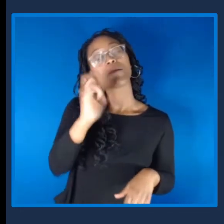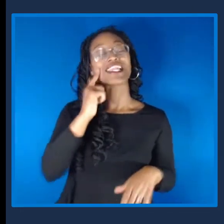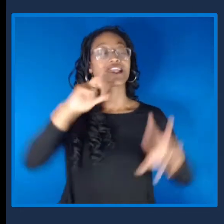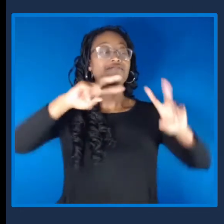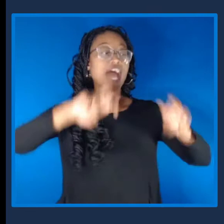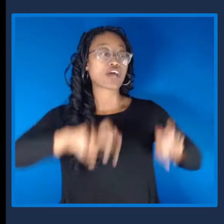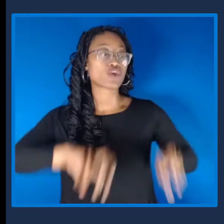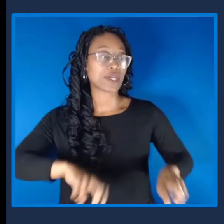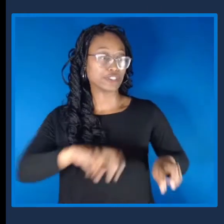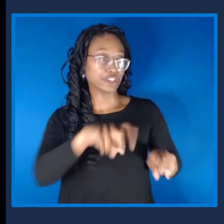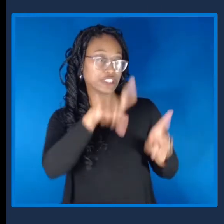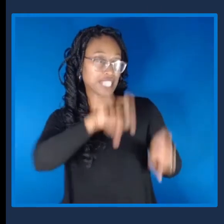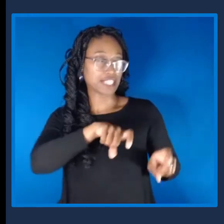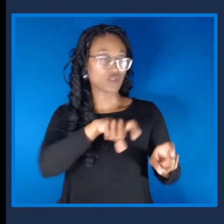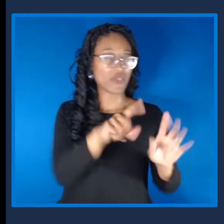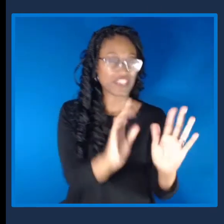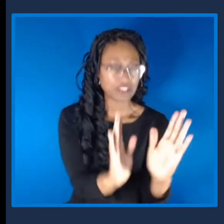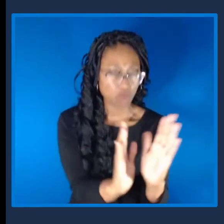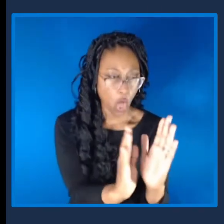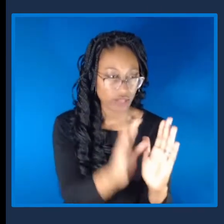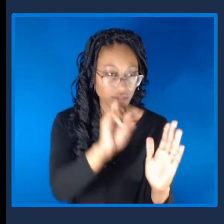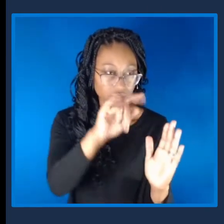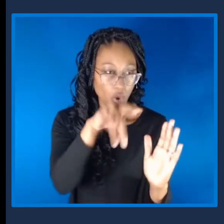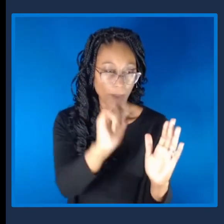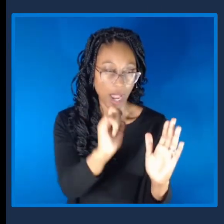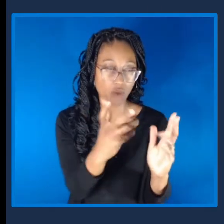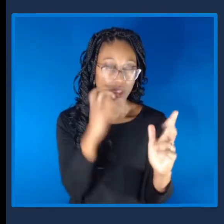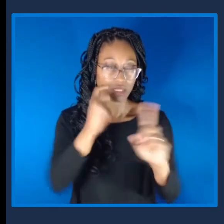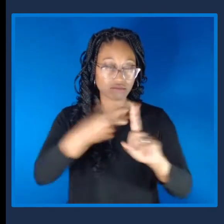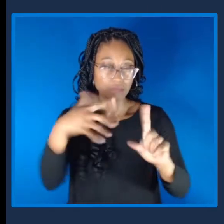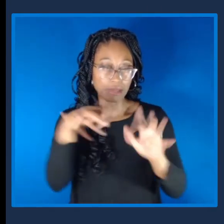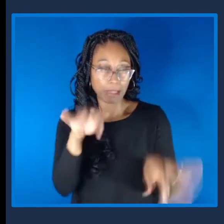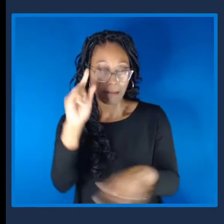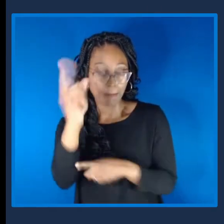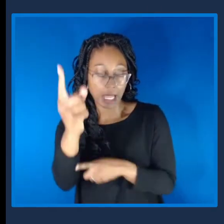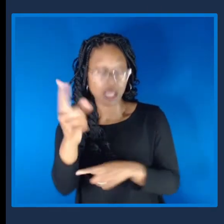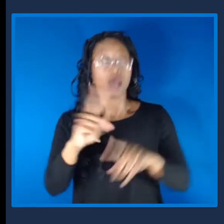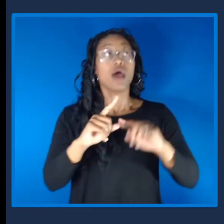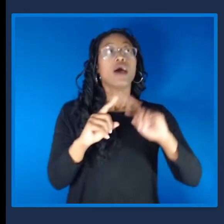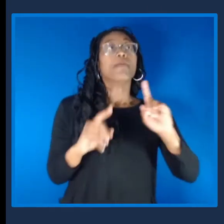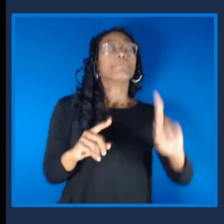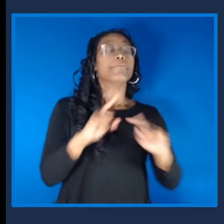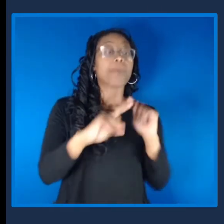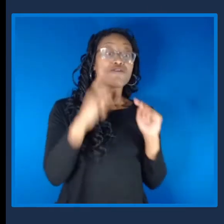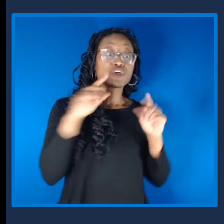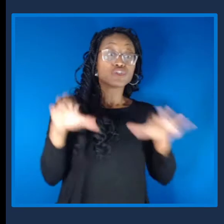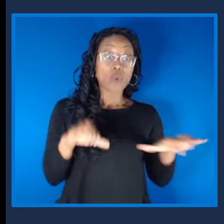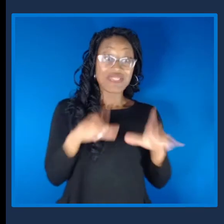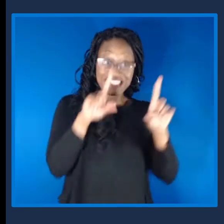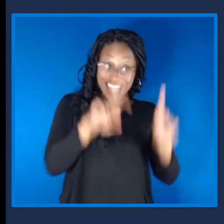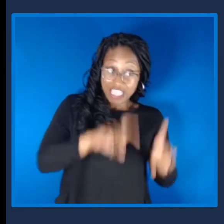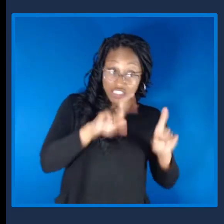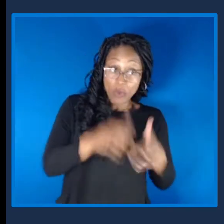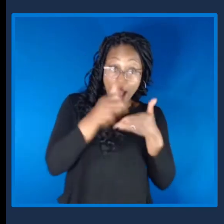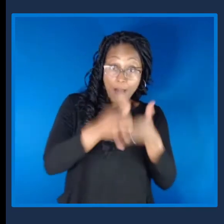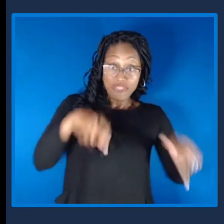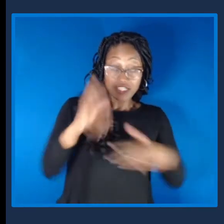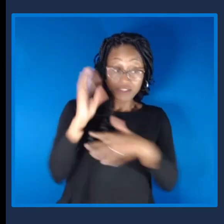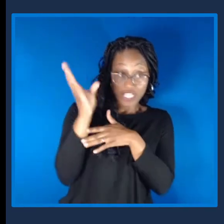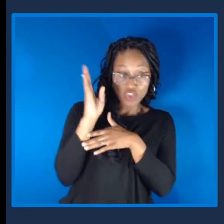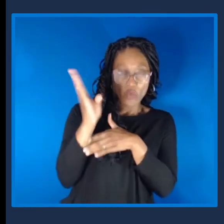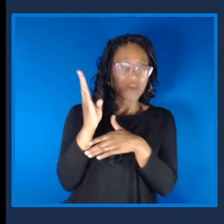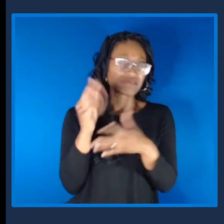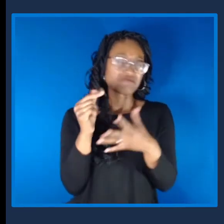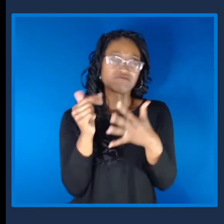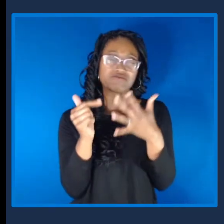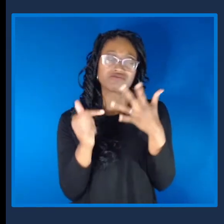that we want that to be a kind of small scope. And then do the test. We're going to help you in this presentation with several